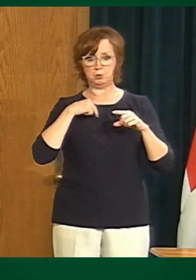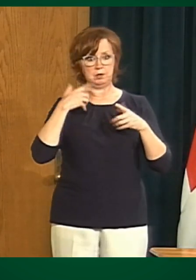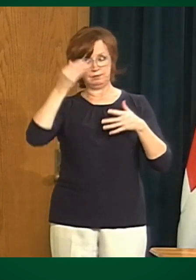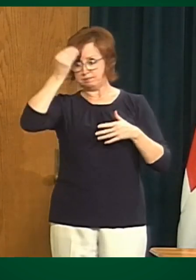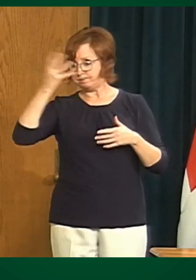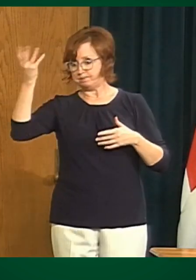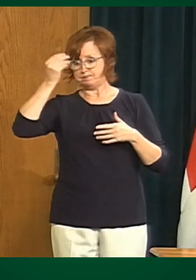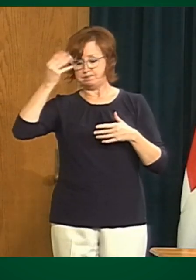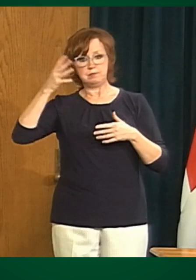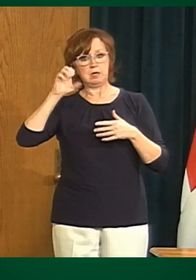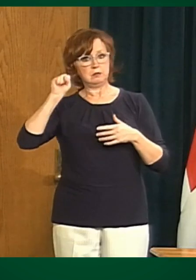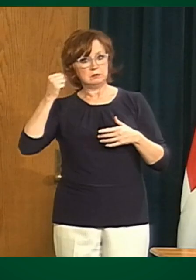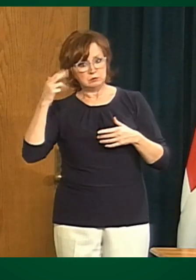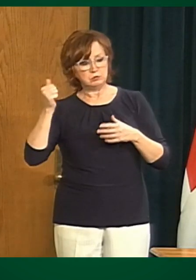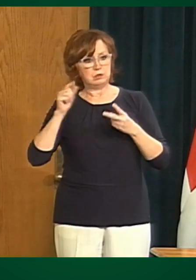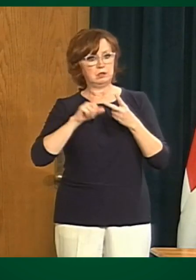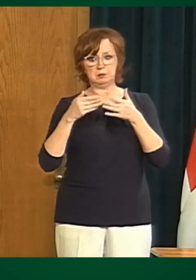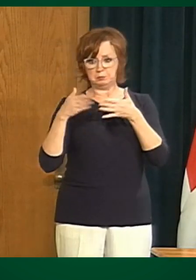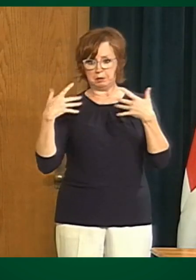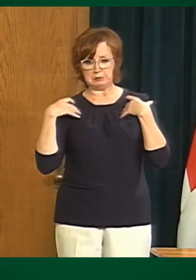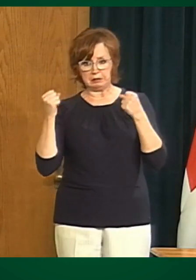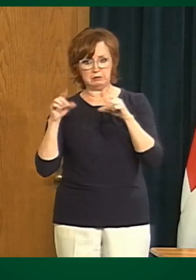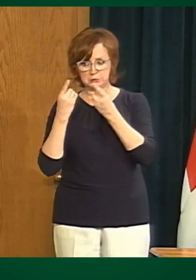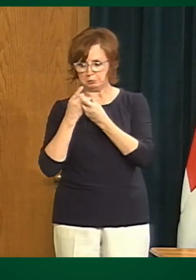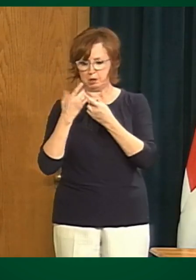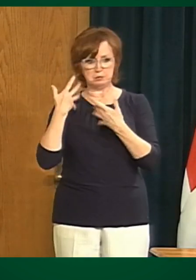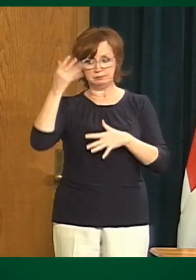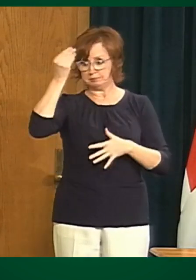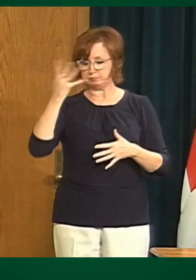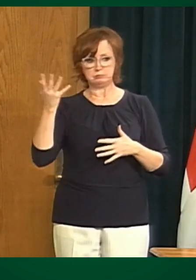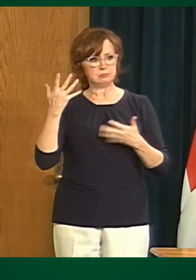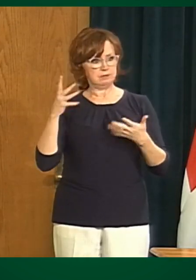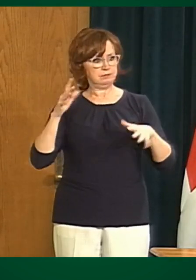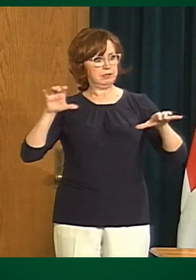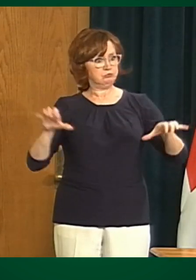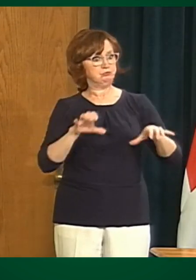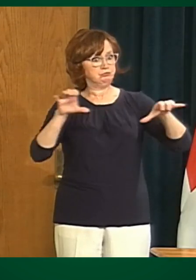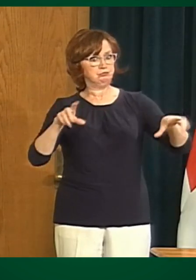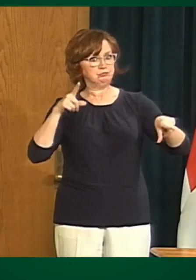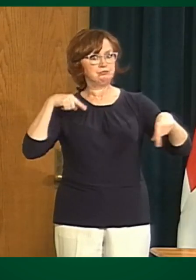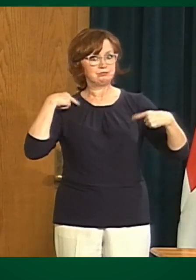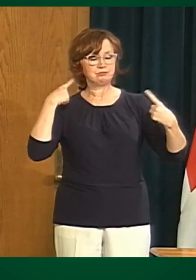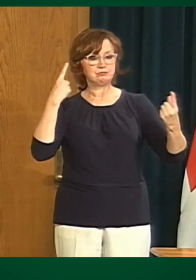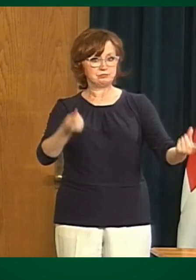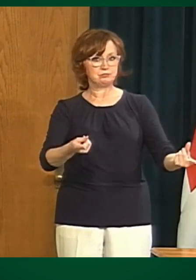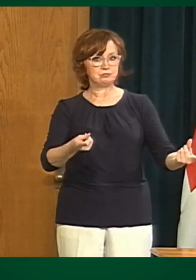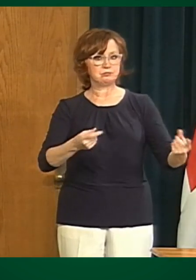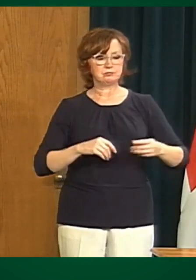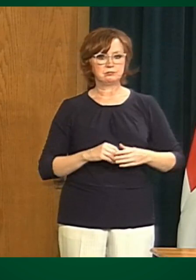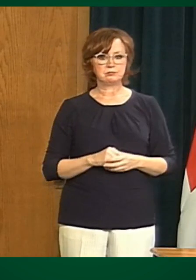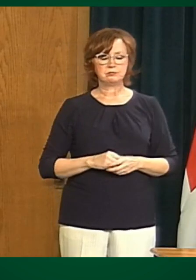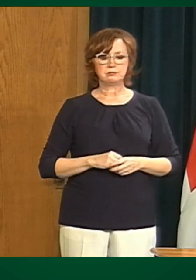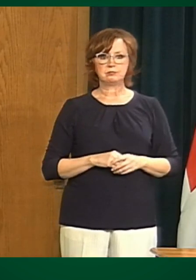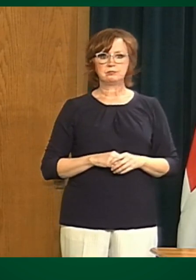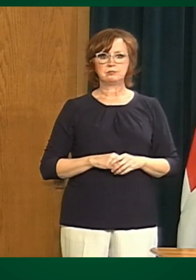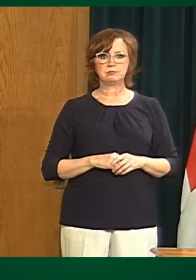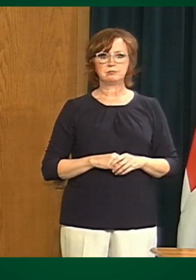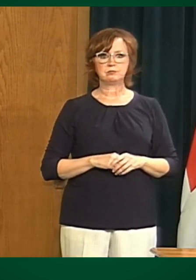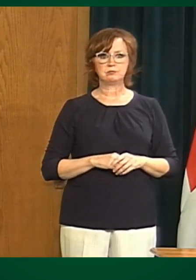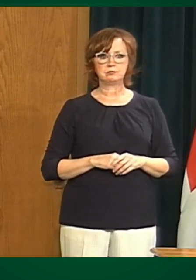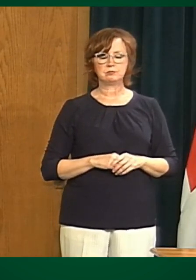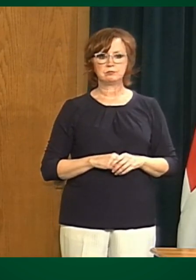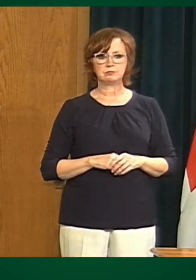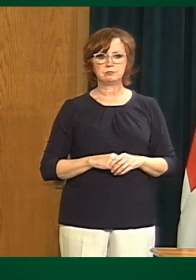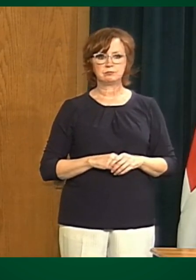since it started, and action has been put in place. All that we are doing now is